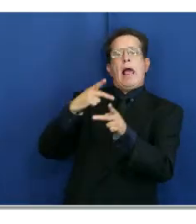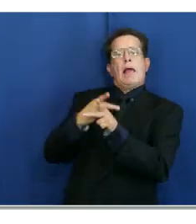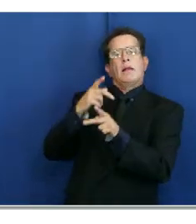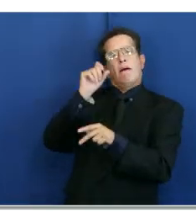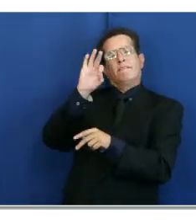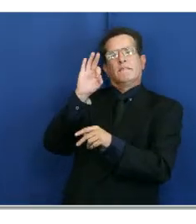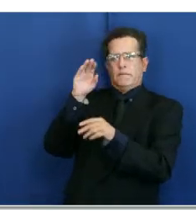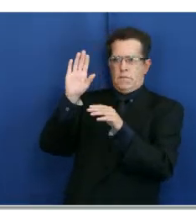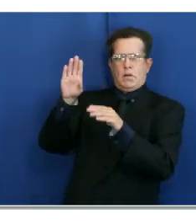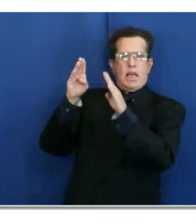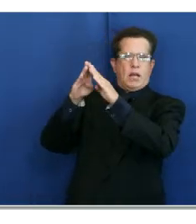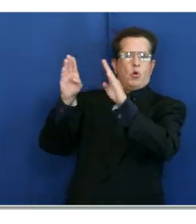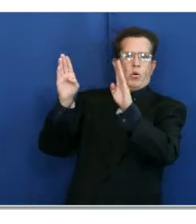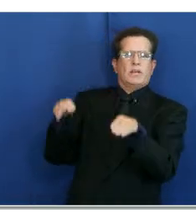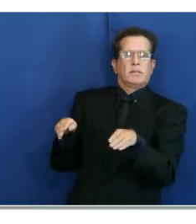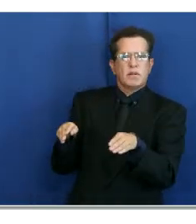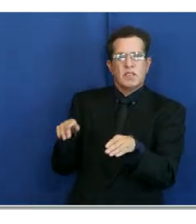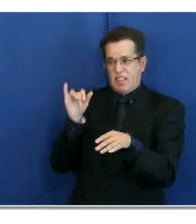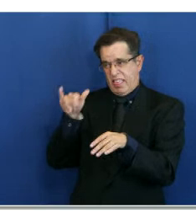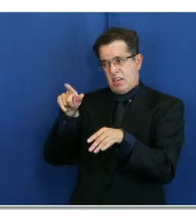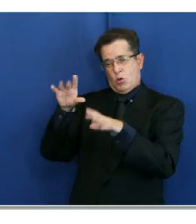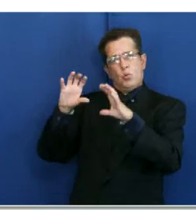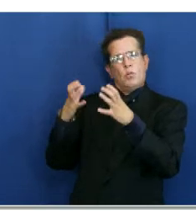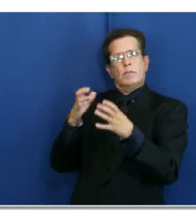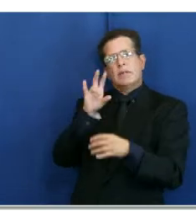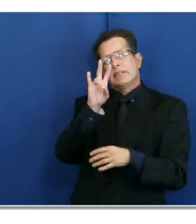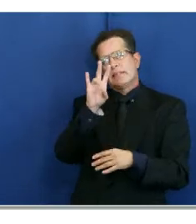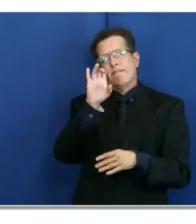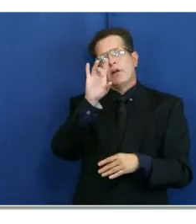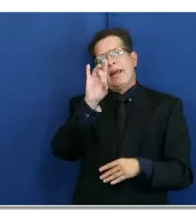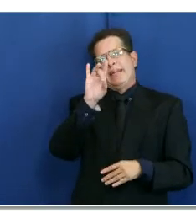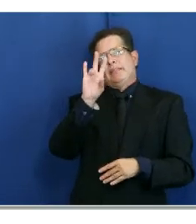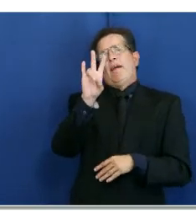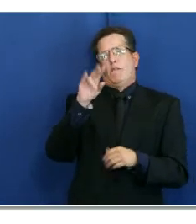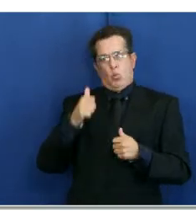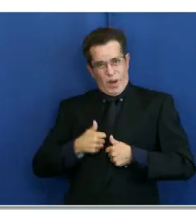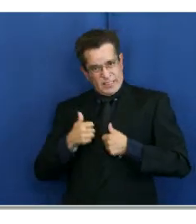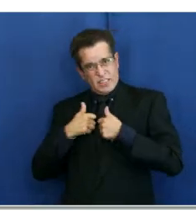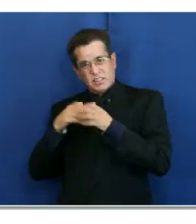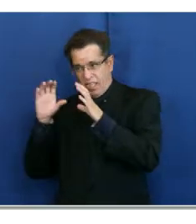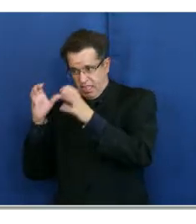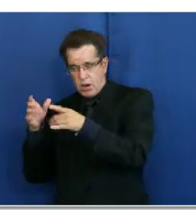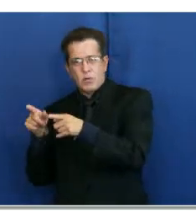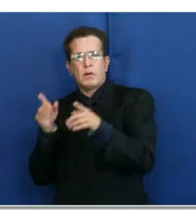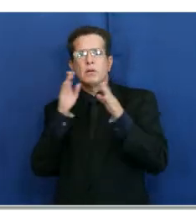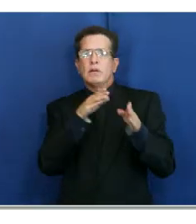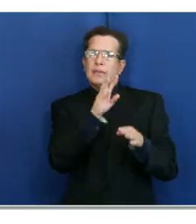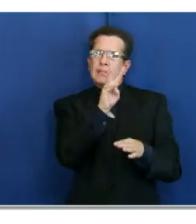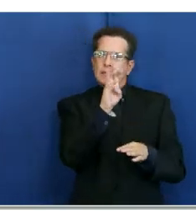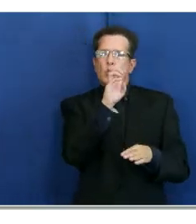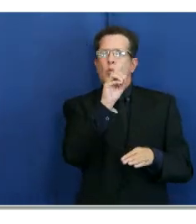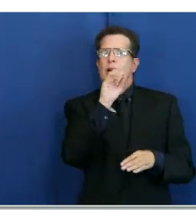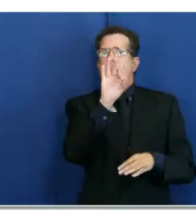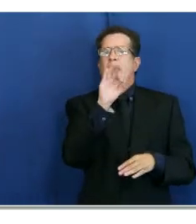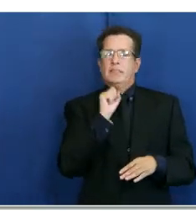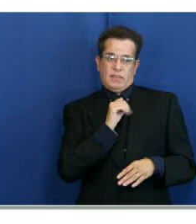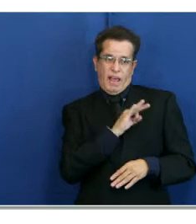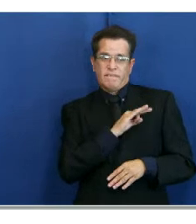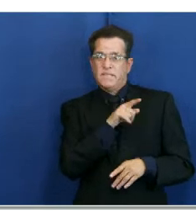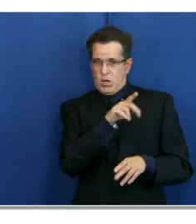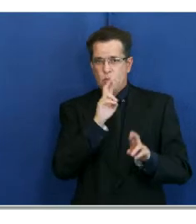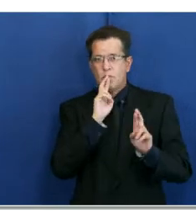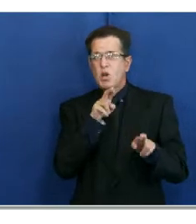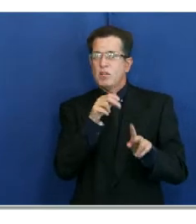congregate settings. In this category, there have been 787 residents and 609 staff